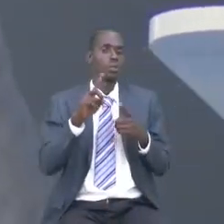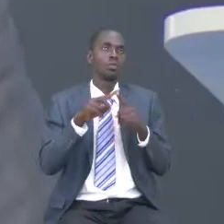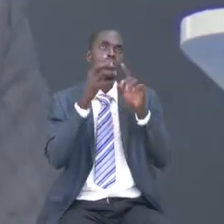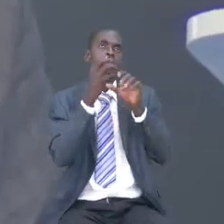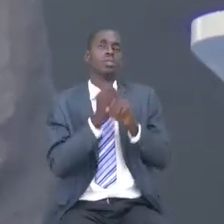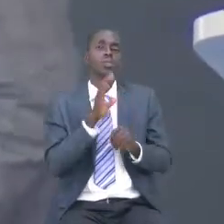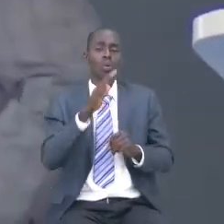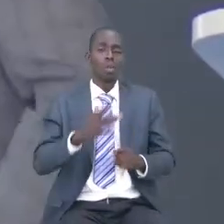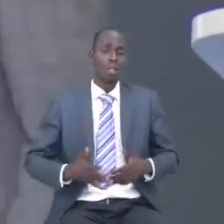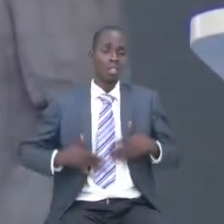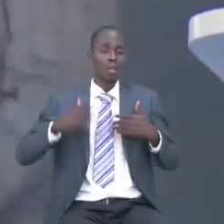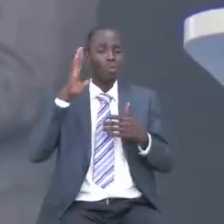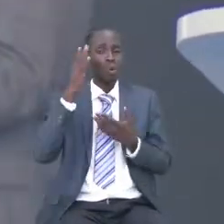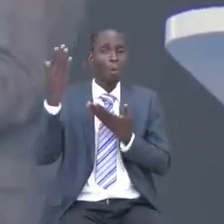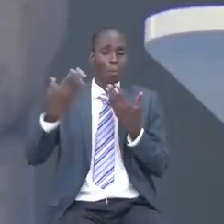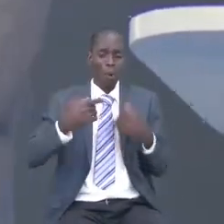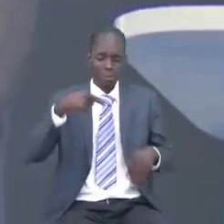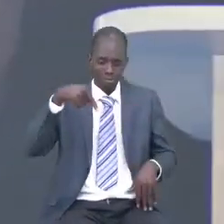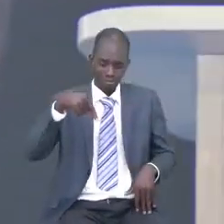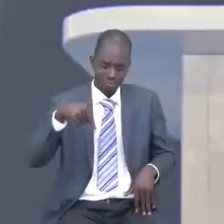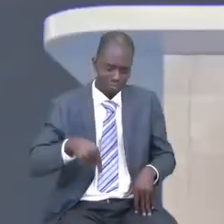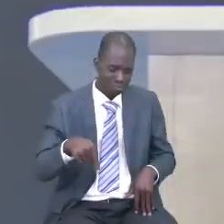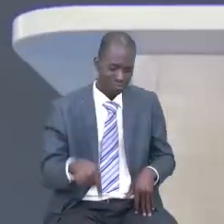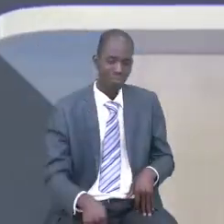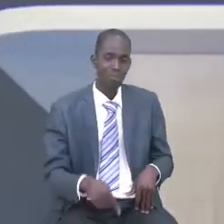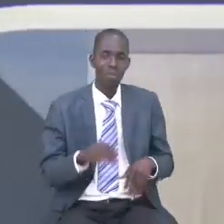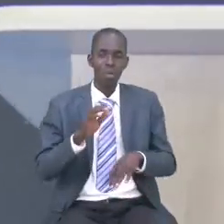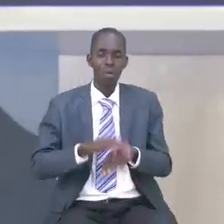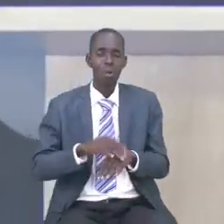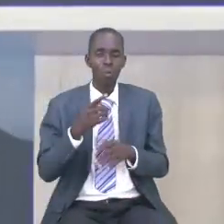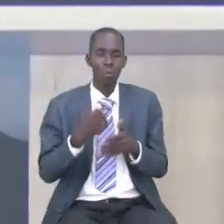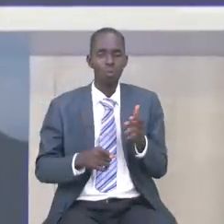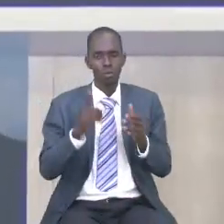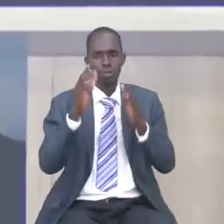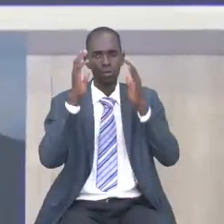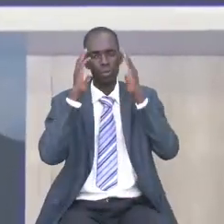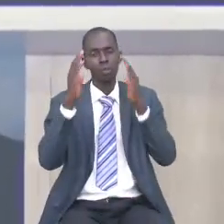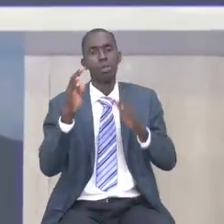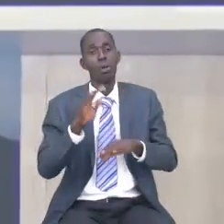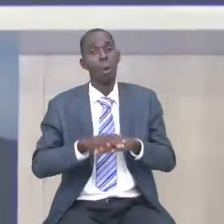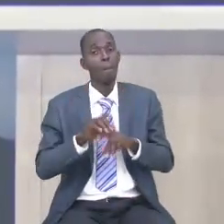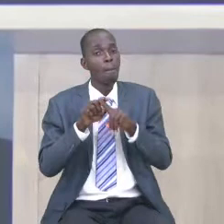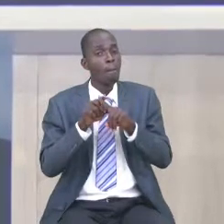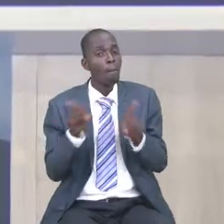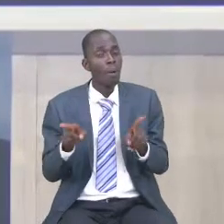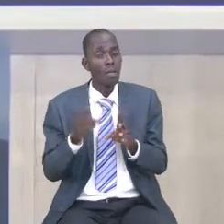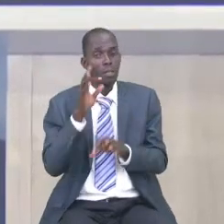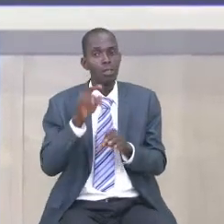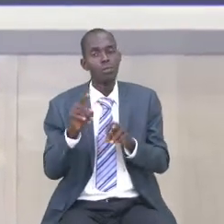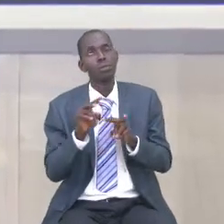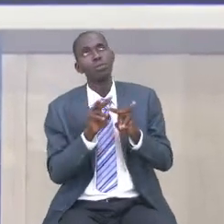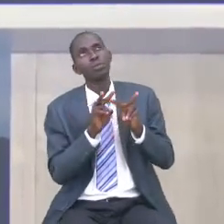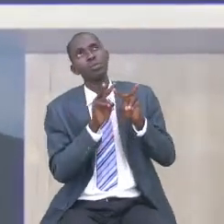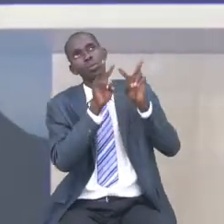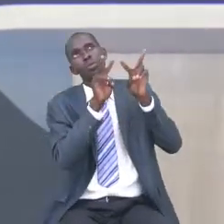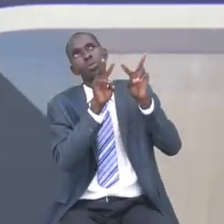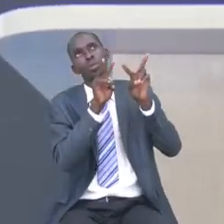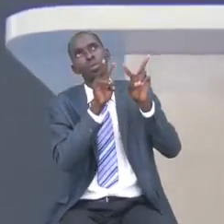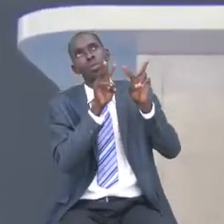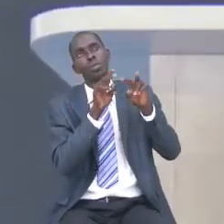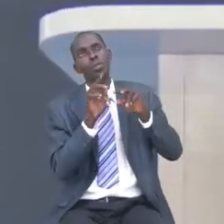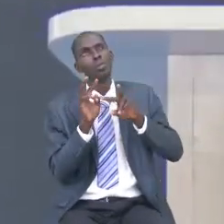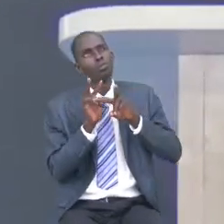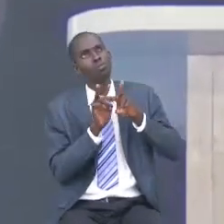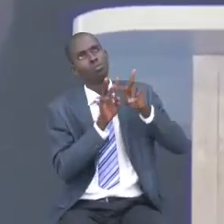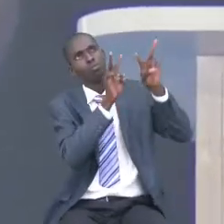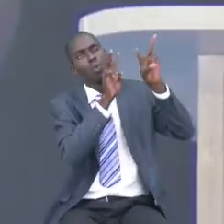low level of what you concentrate on. But if you're looking up, if you're looking at the